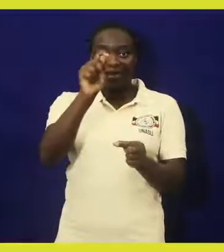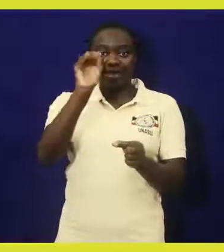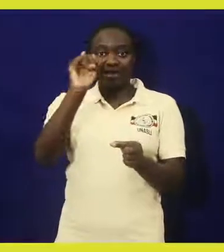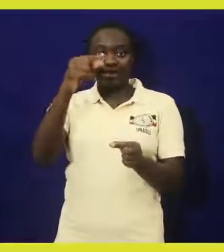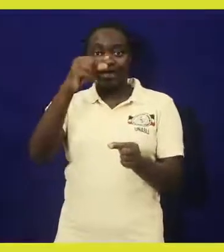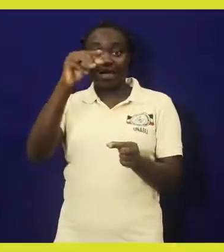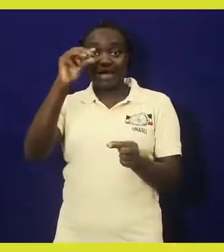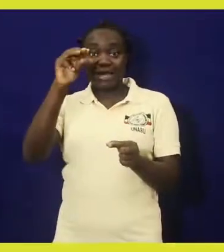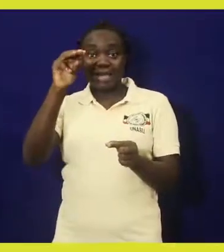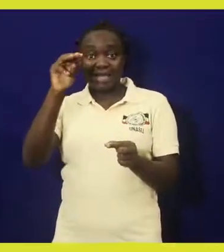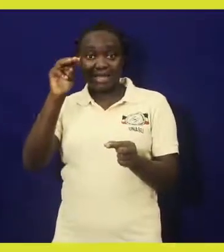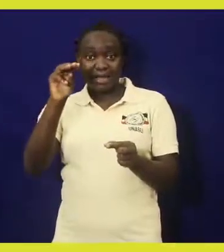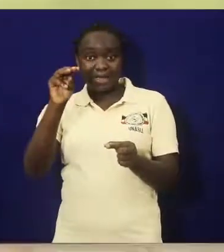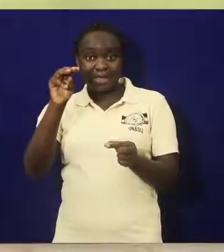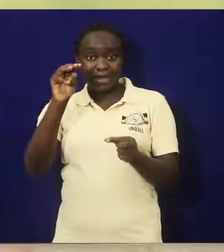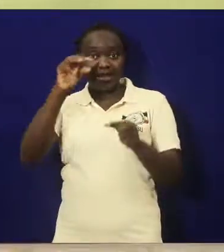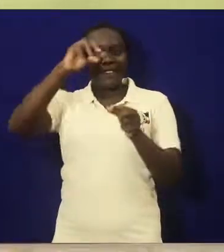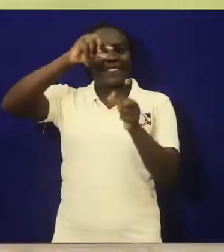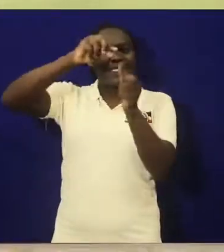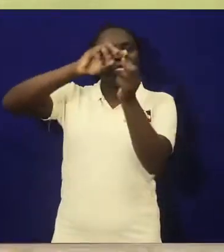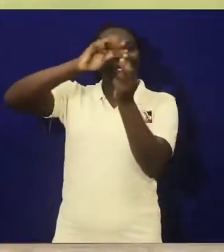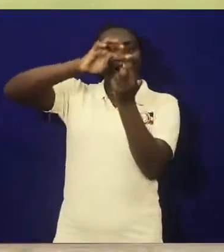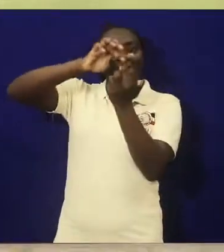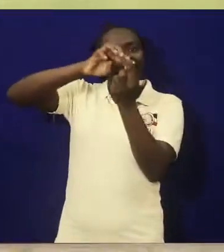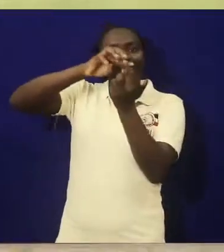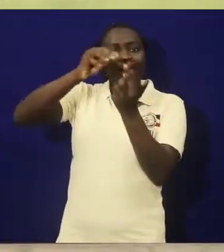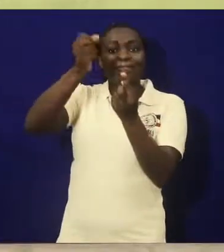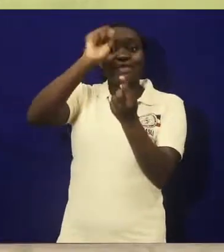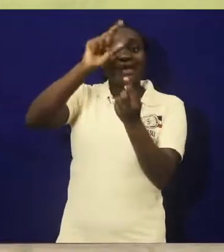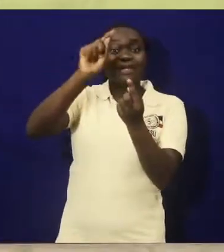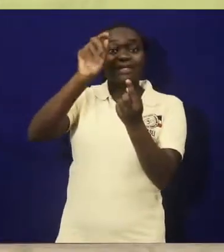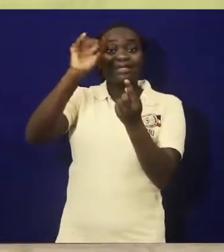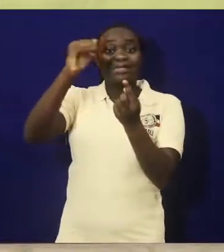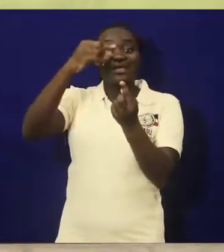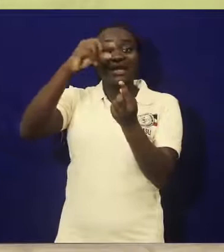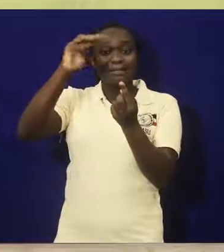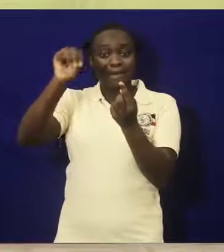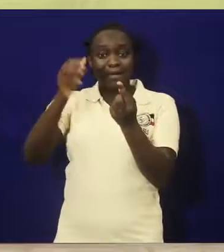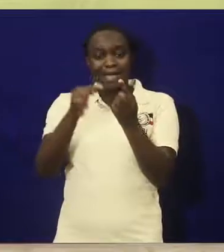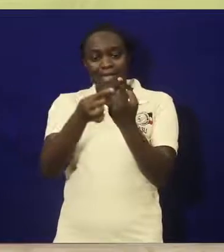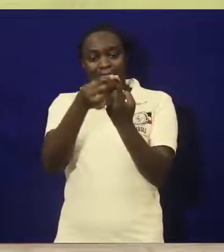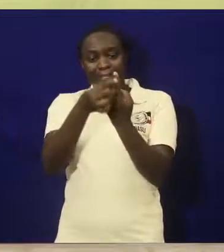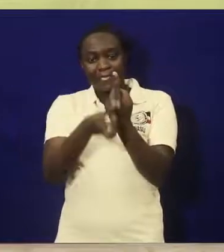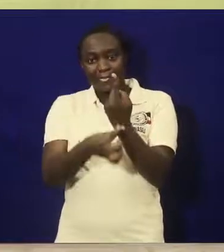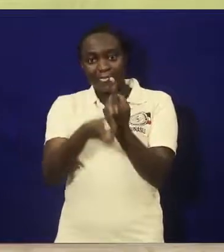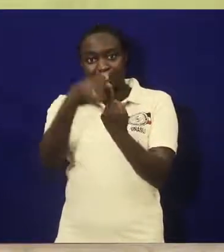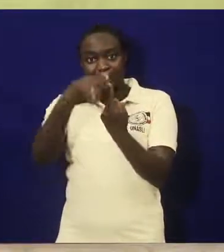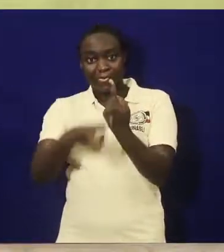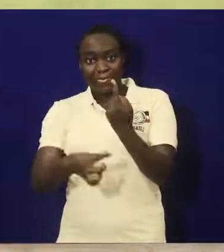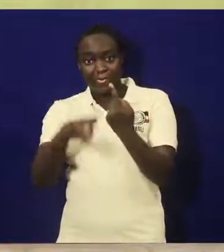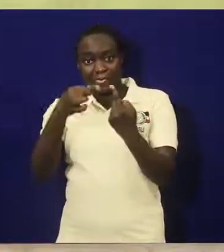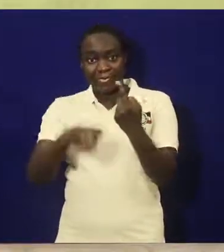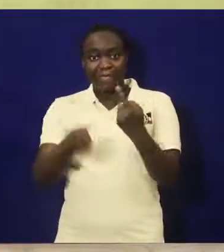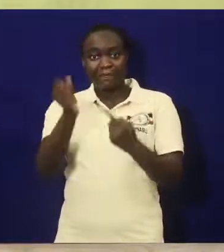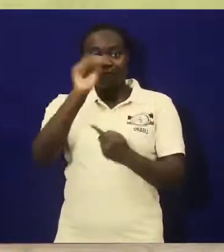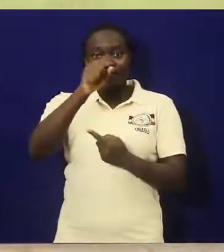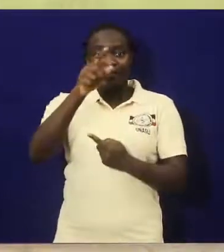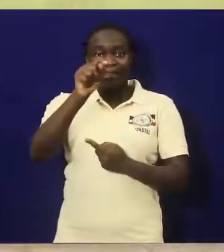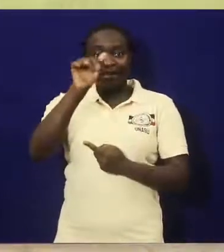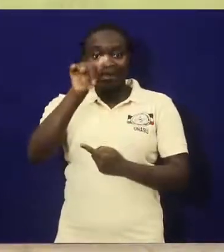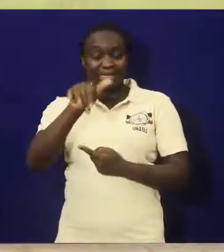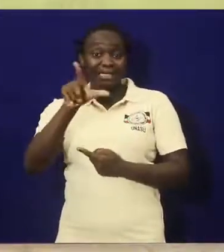and the style. Look at your bottle, this bottle.